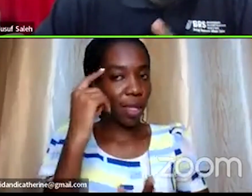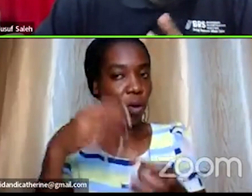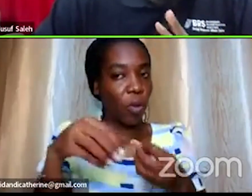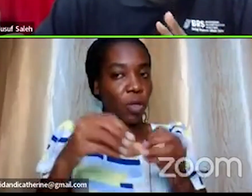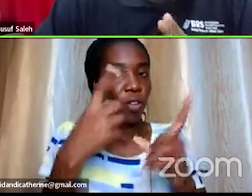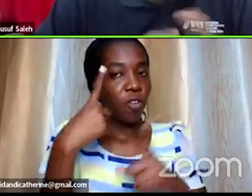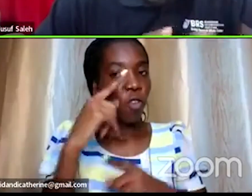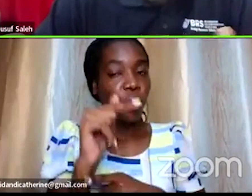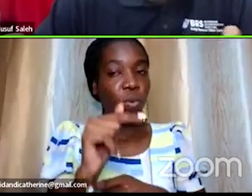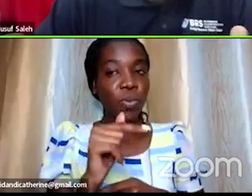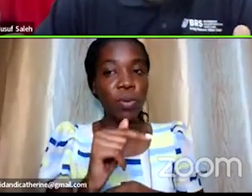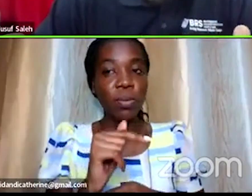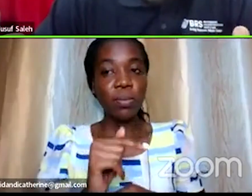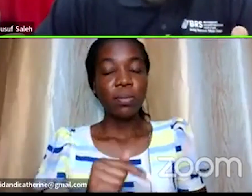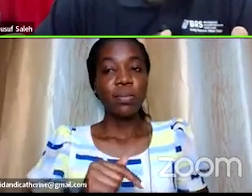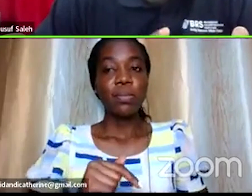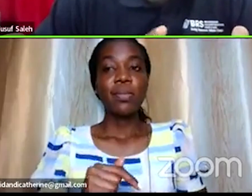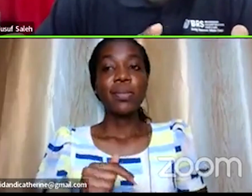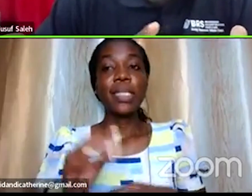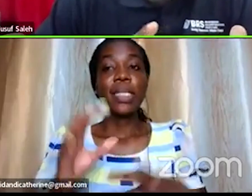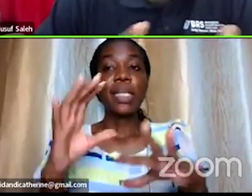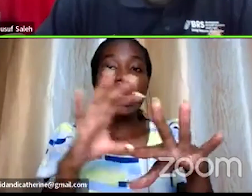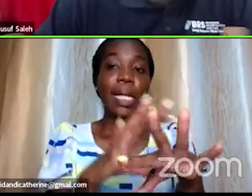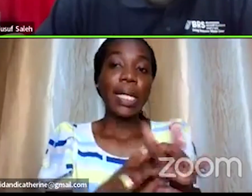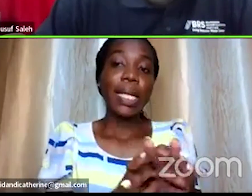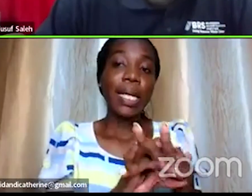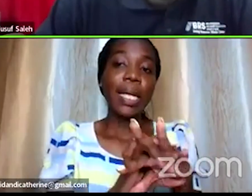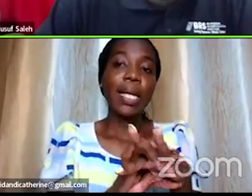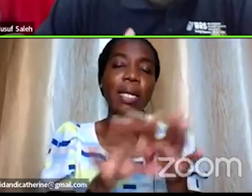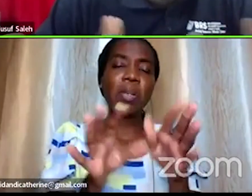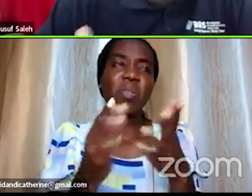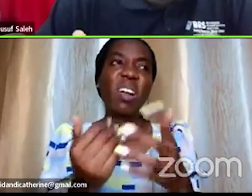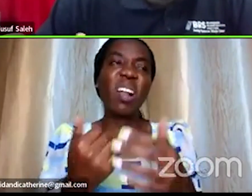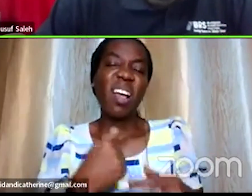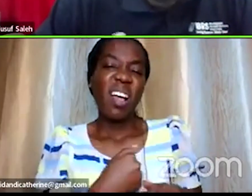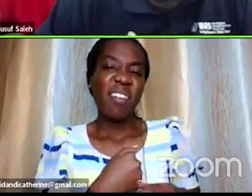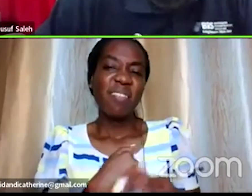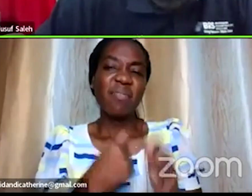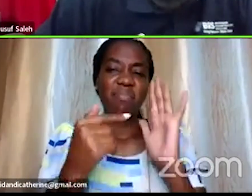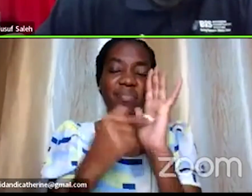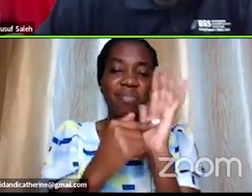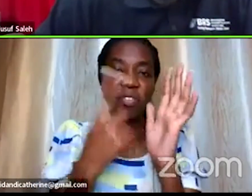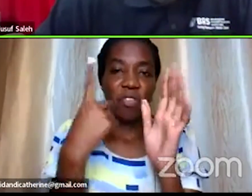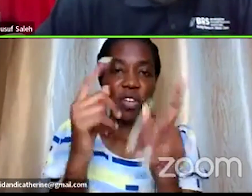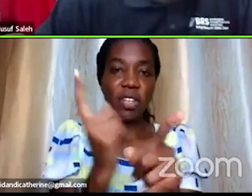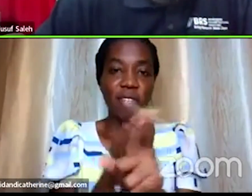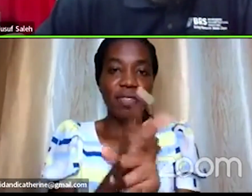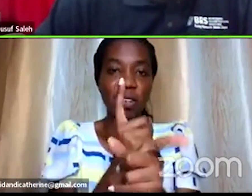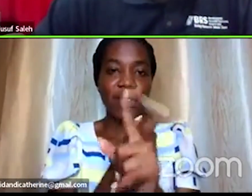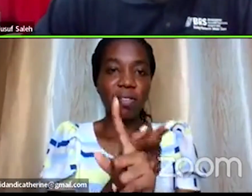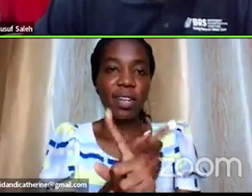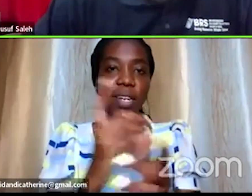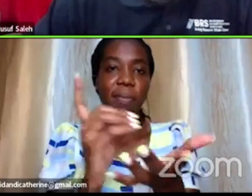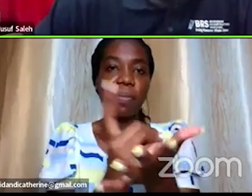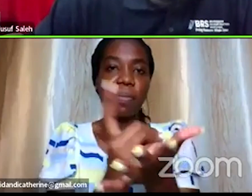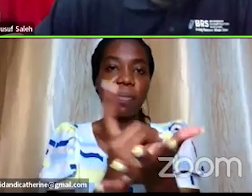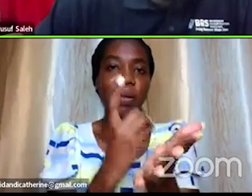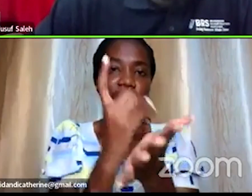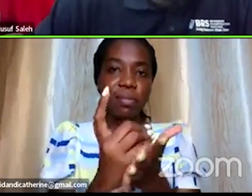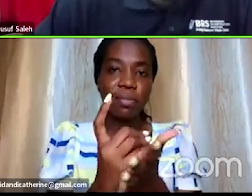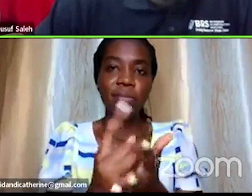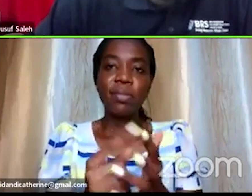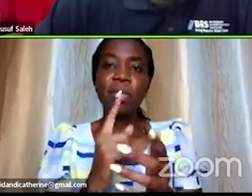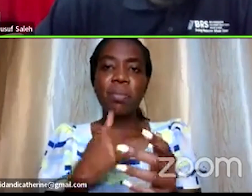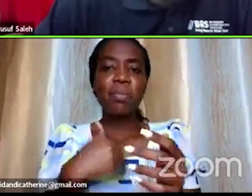for you to get to have exposure to the different departments in an institution. I remember when I was